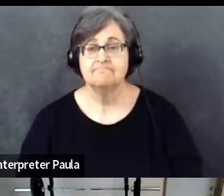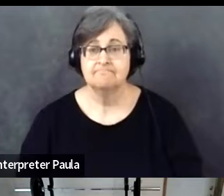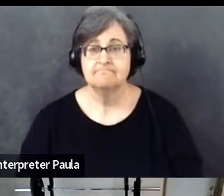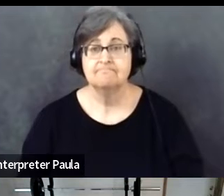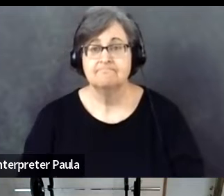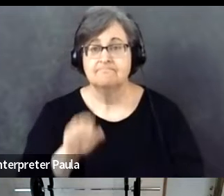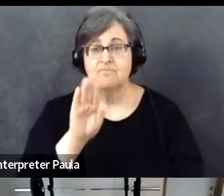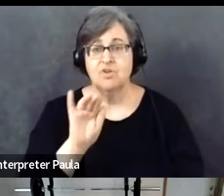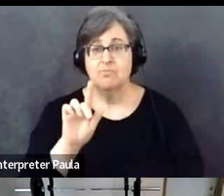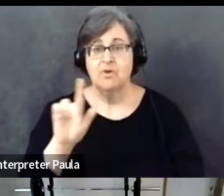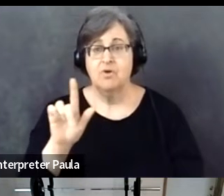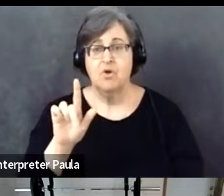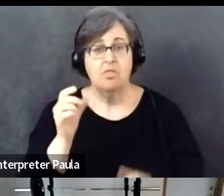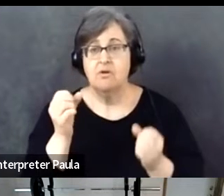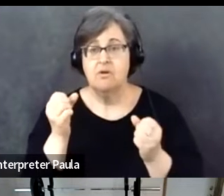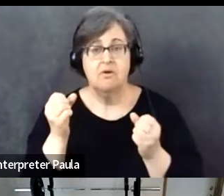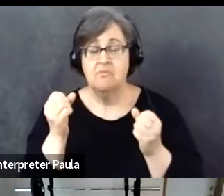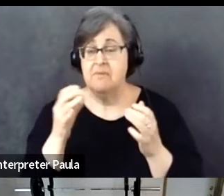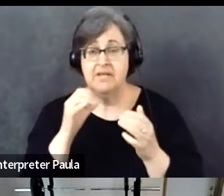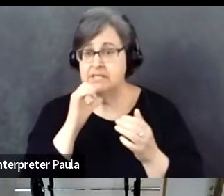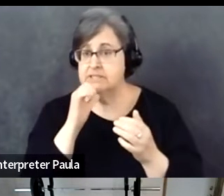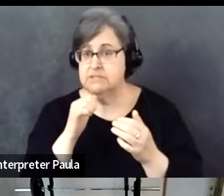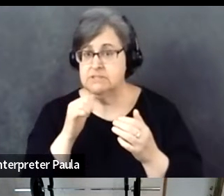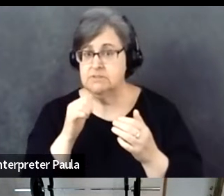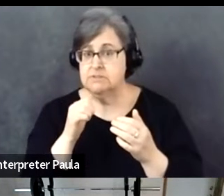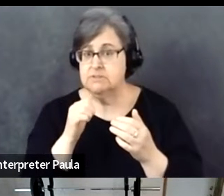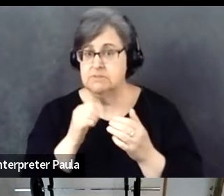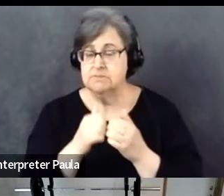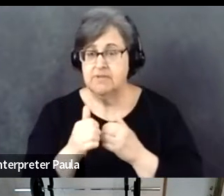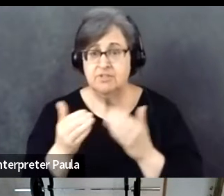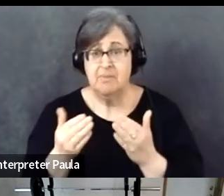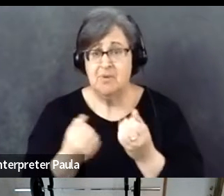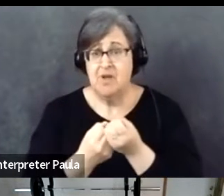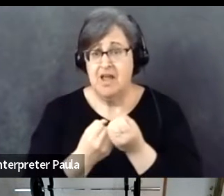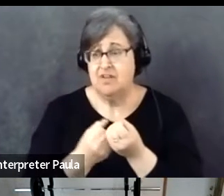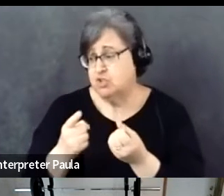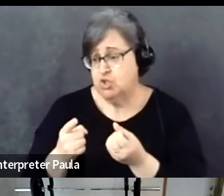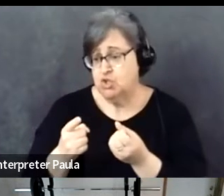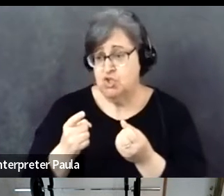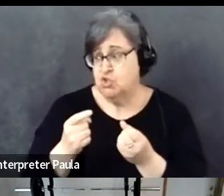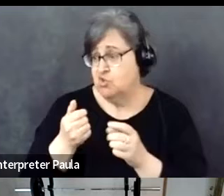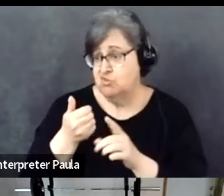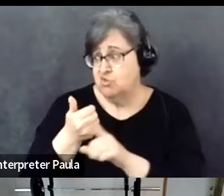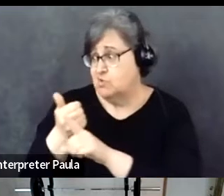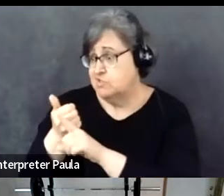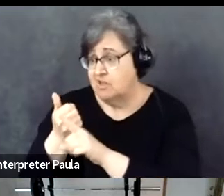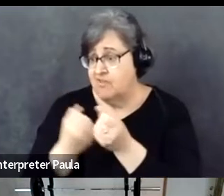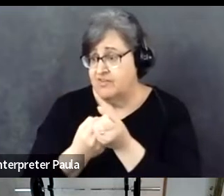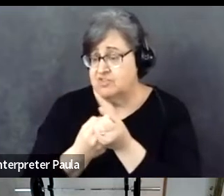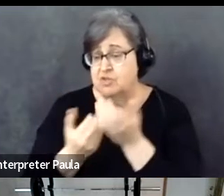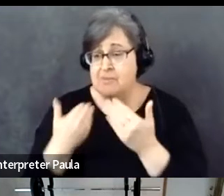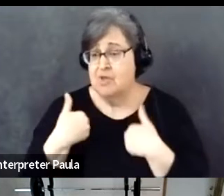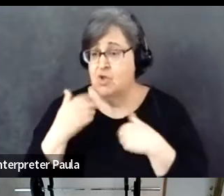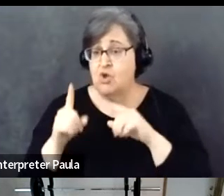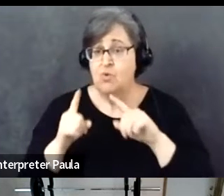So there were a number that didn't make the cut, right? That maybe we advocated for, or maybe you individually advocated for, or that maybe you had